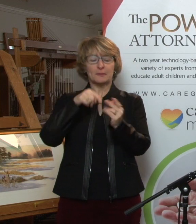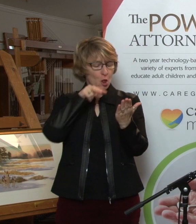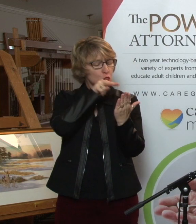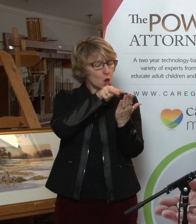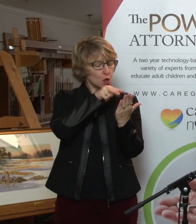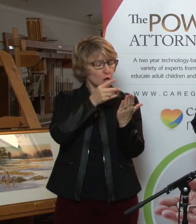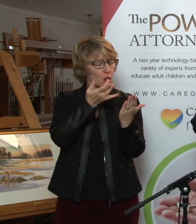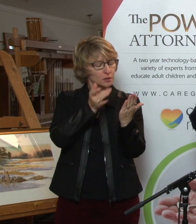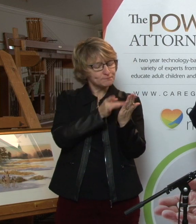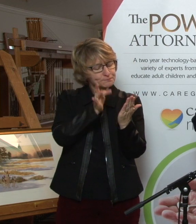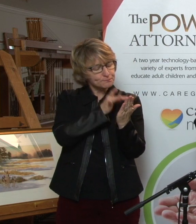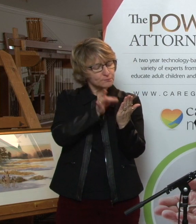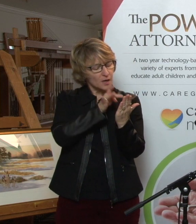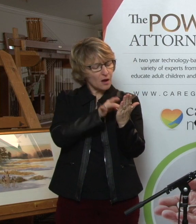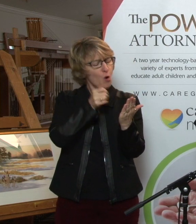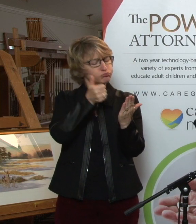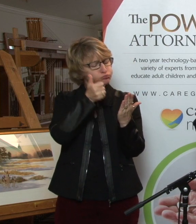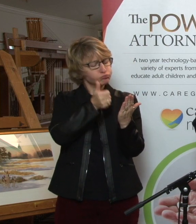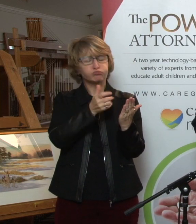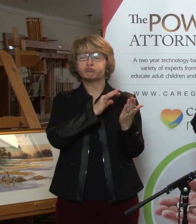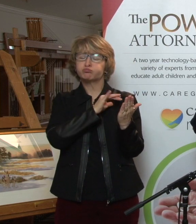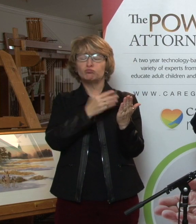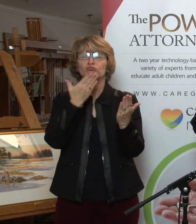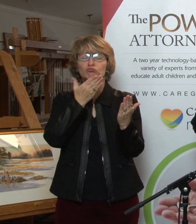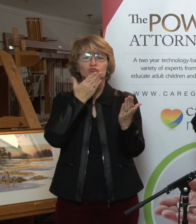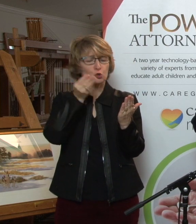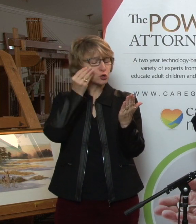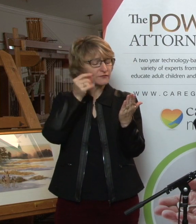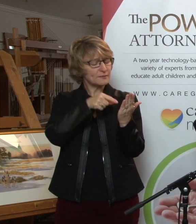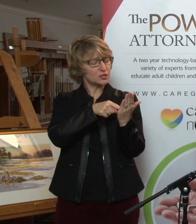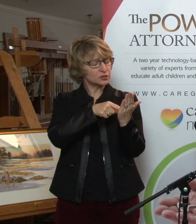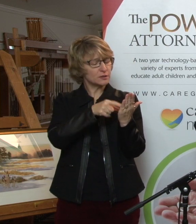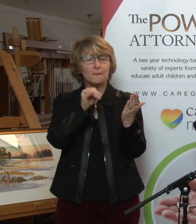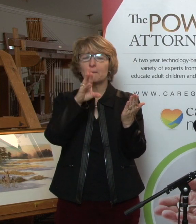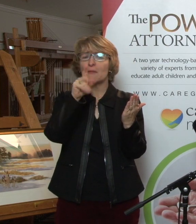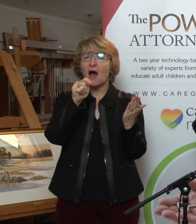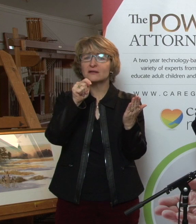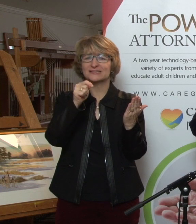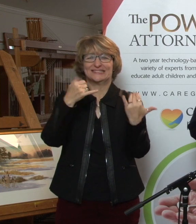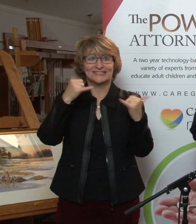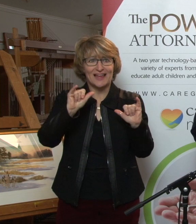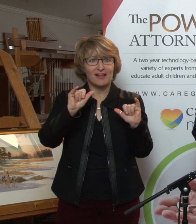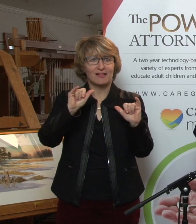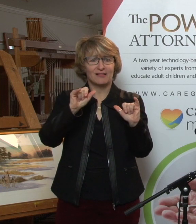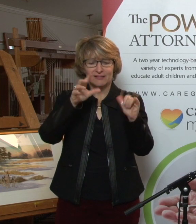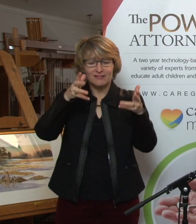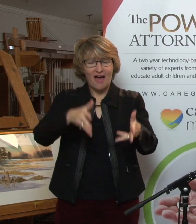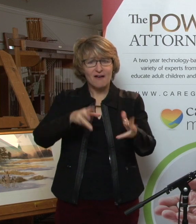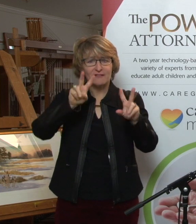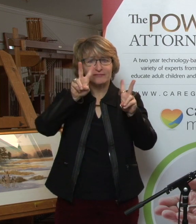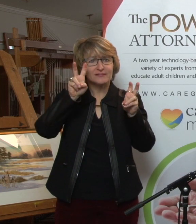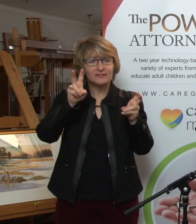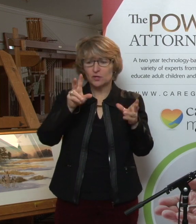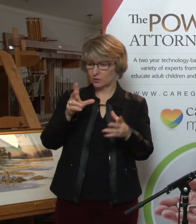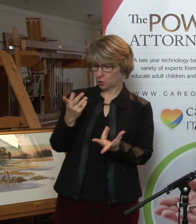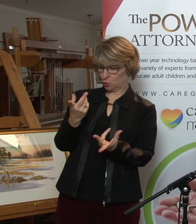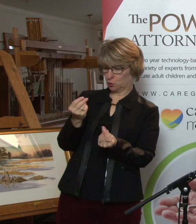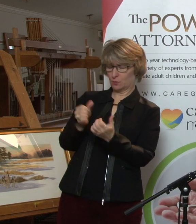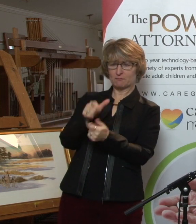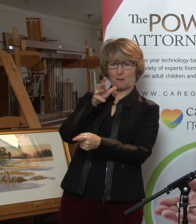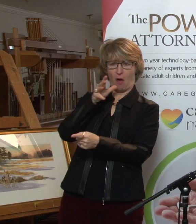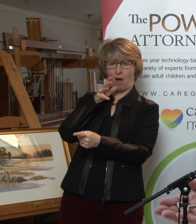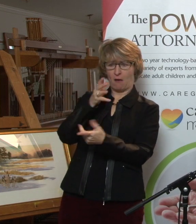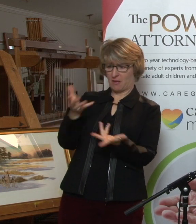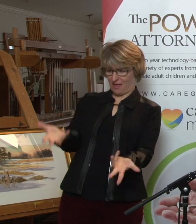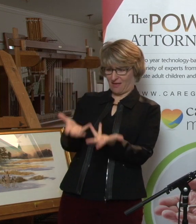they'd review it, and they said, it's great information, but what do I do with mom? So we developed a company